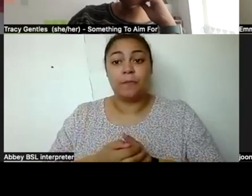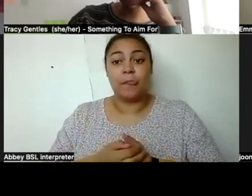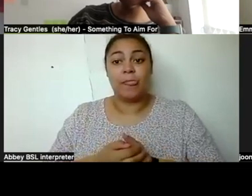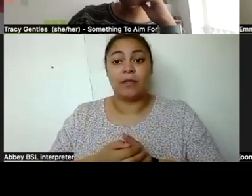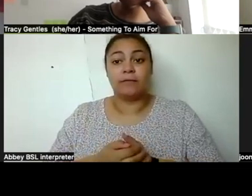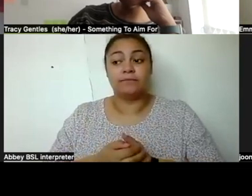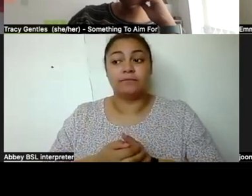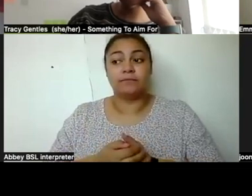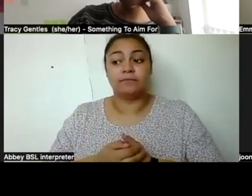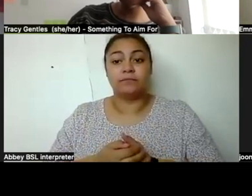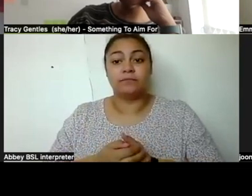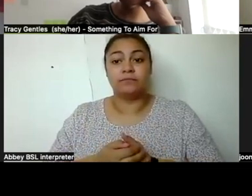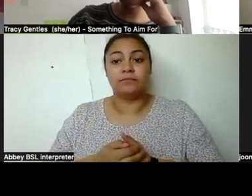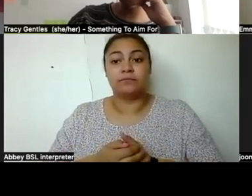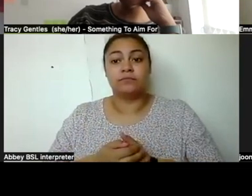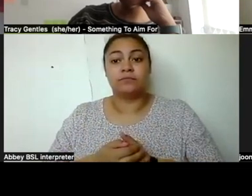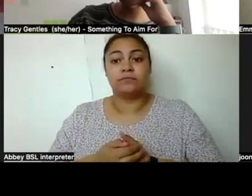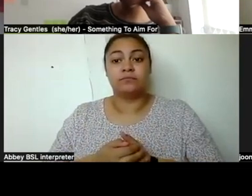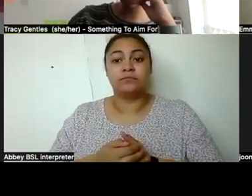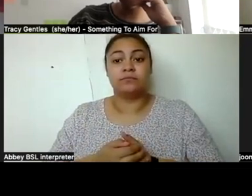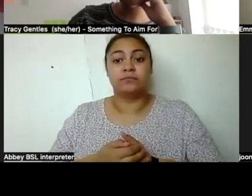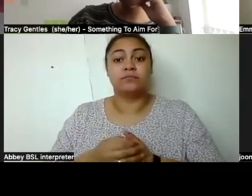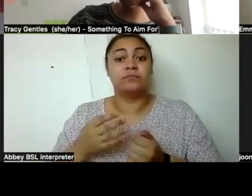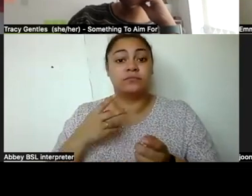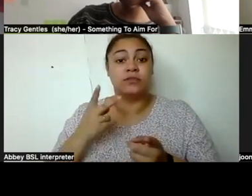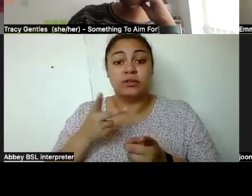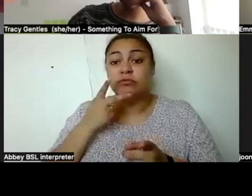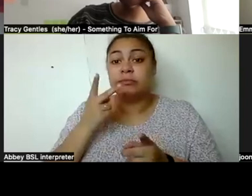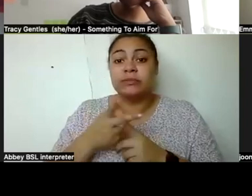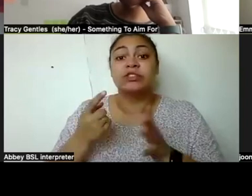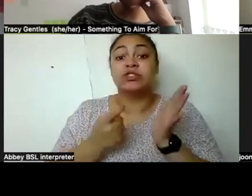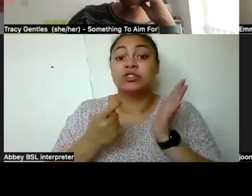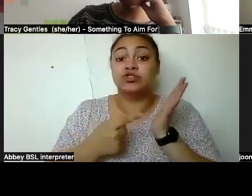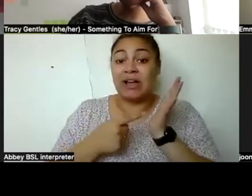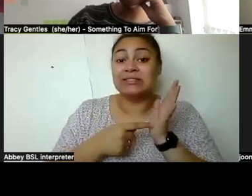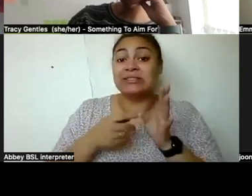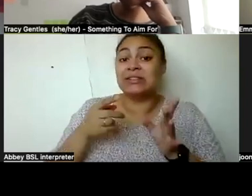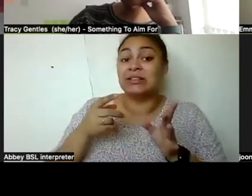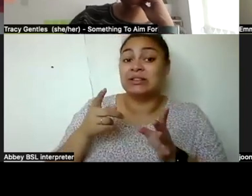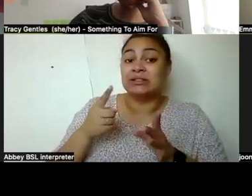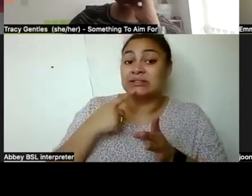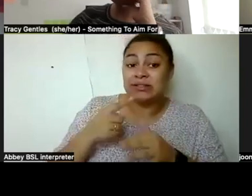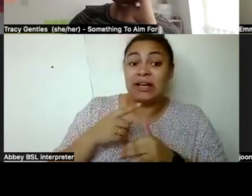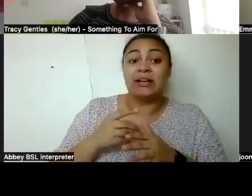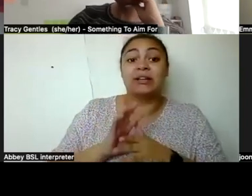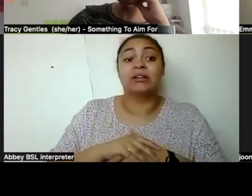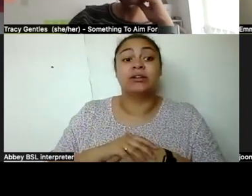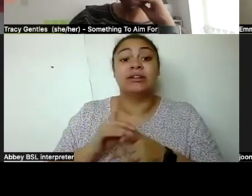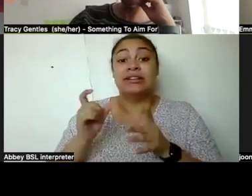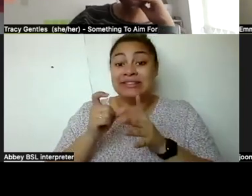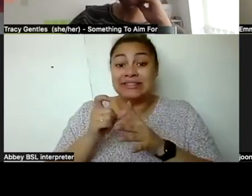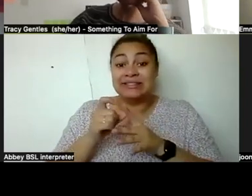I reiterate Anik Matifia's point, which Tracy picked up. We know enough, and what EJ has said, data